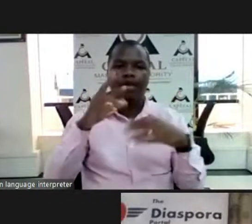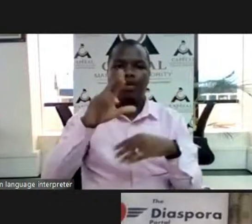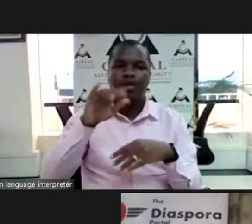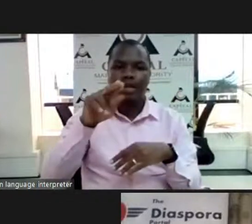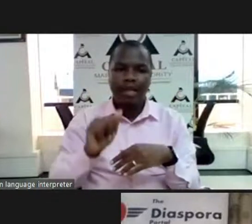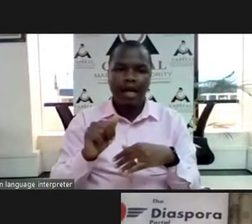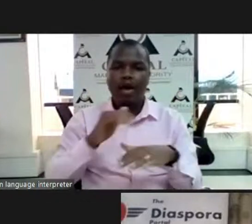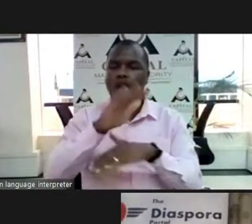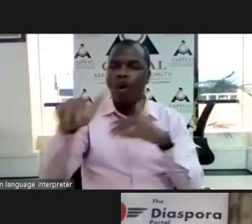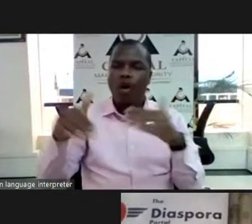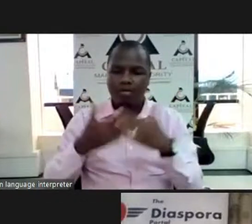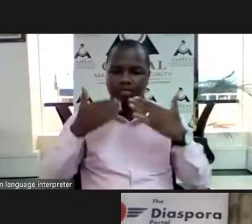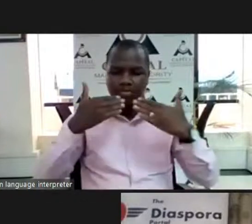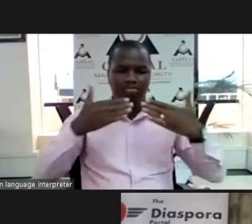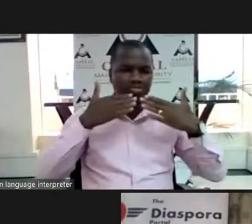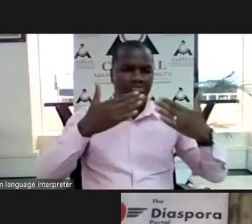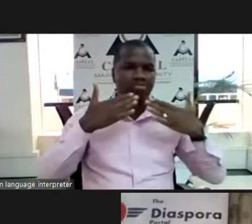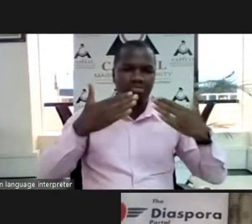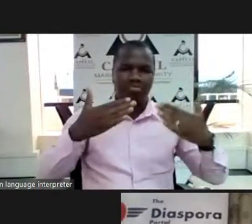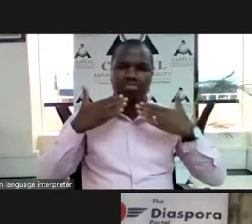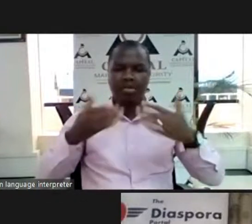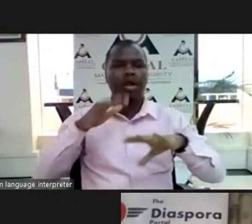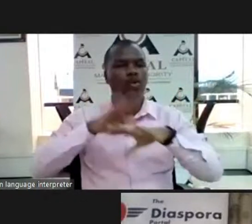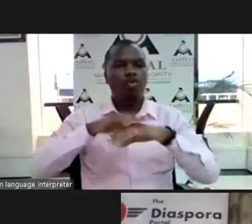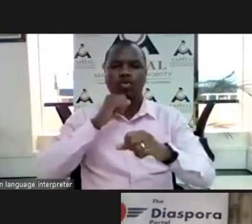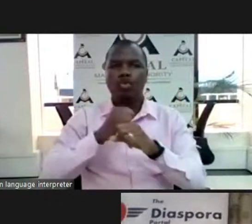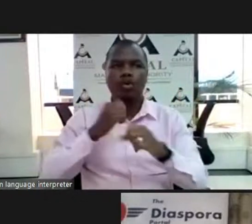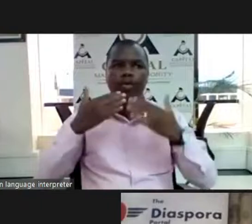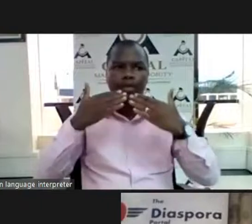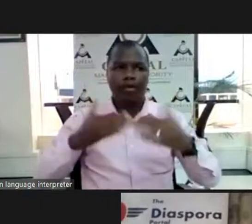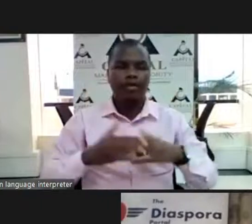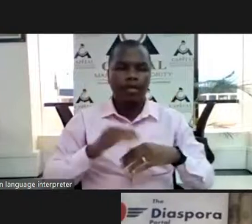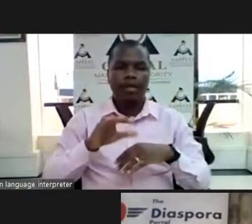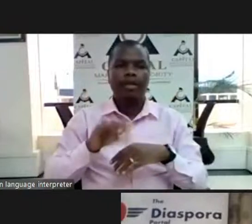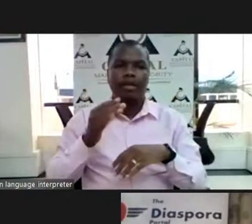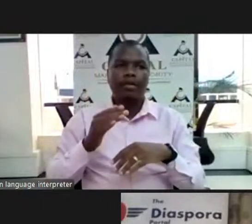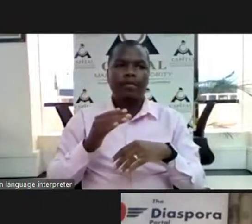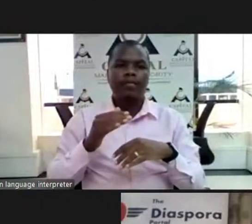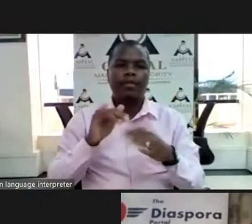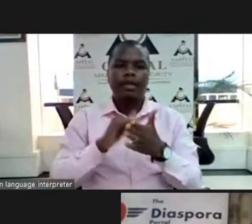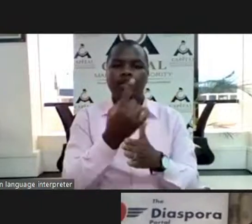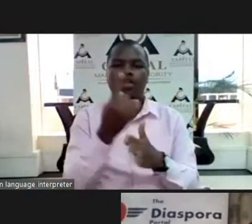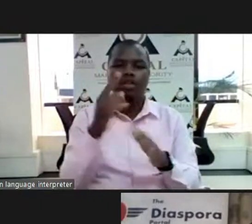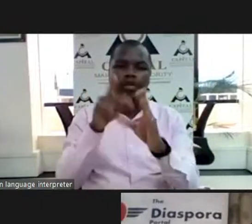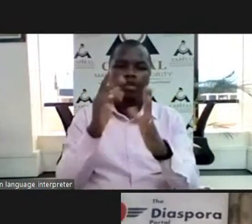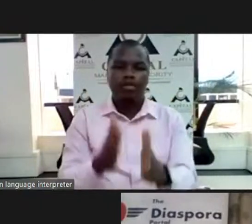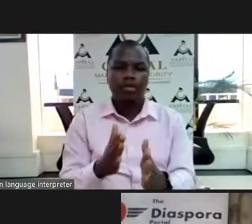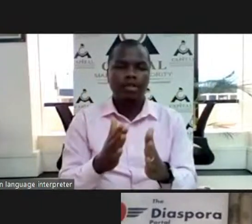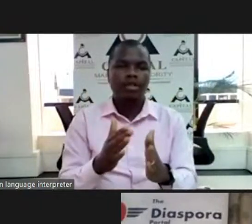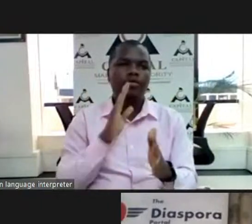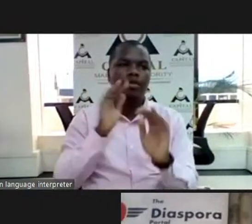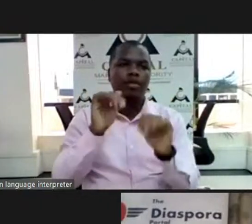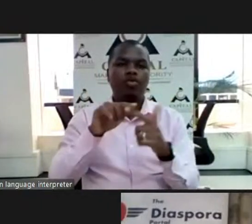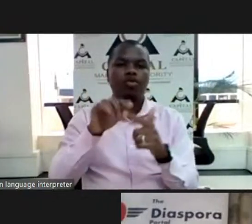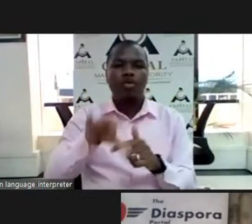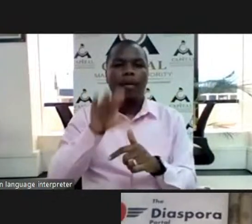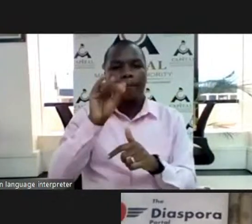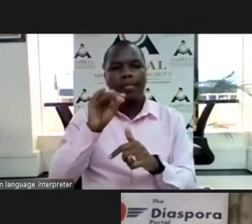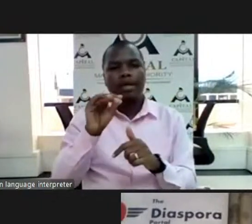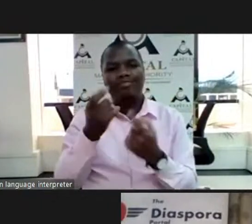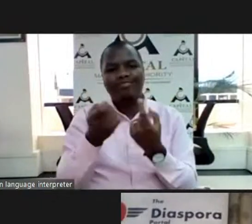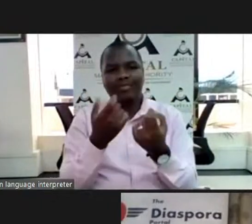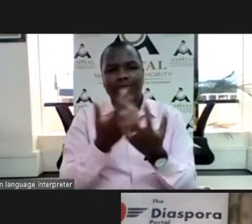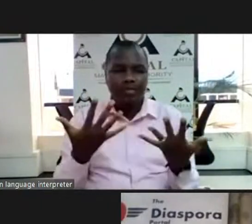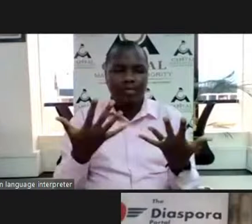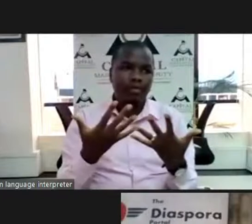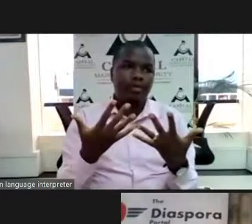Cynthia, Bansri, and Mario. That was a good job. And I take it that each participant has been able to pick a product or